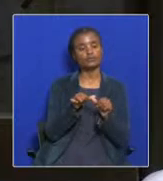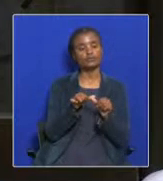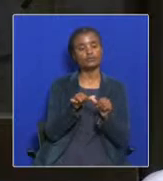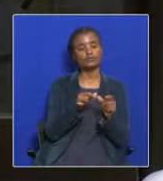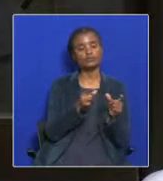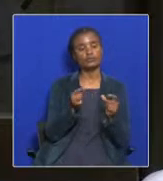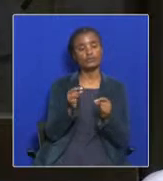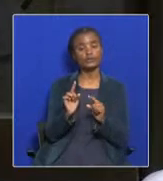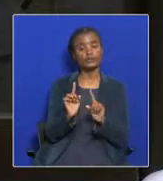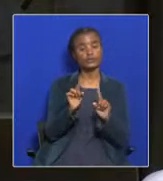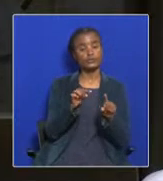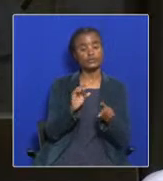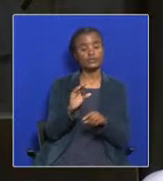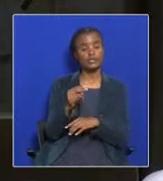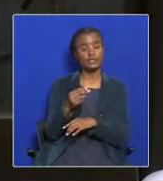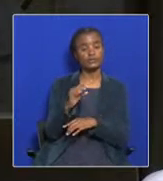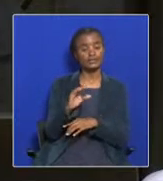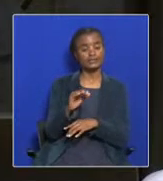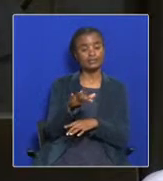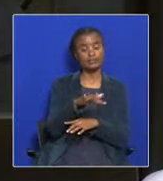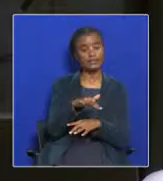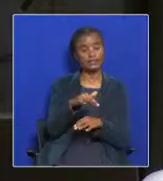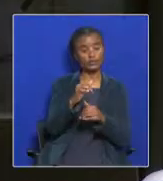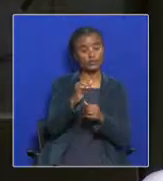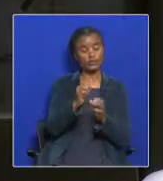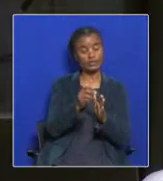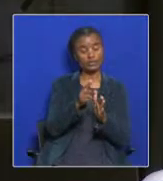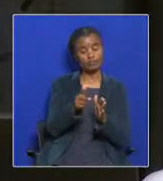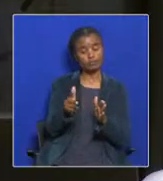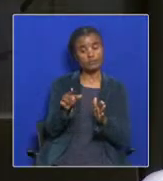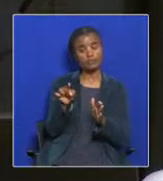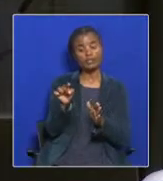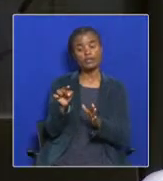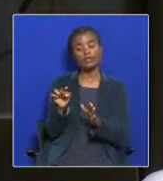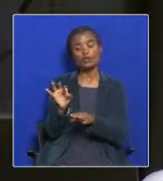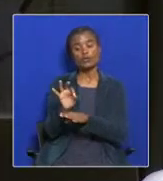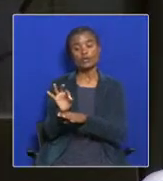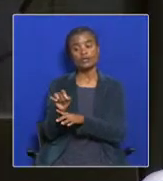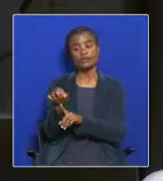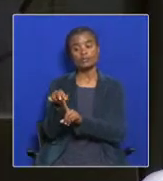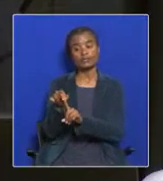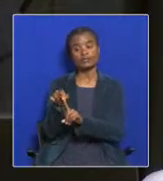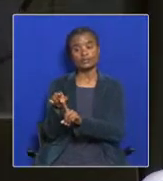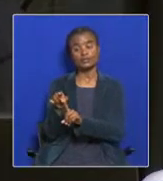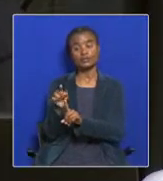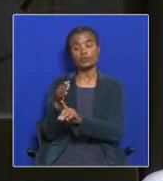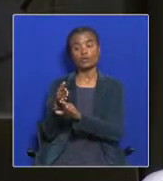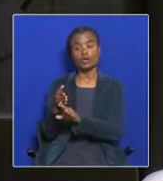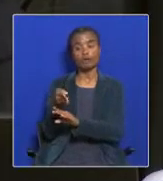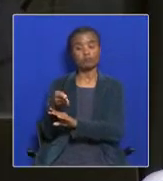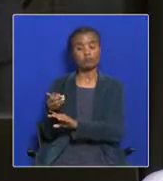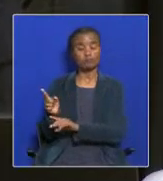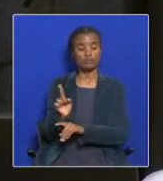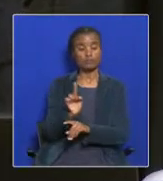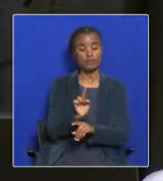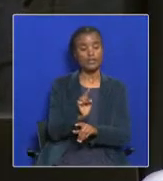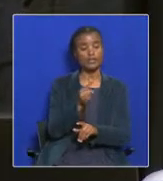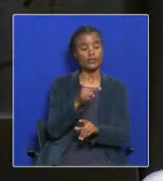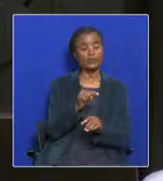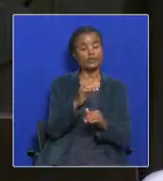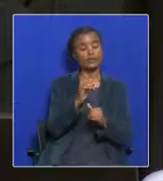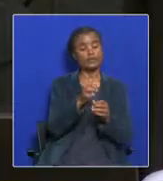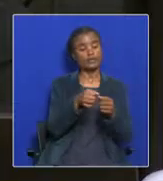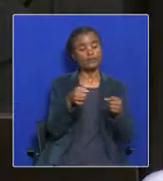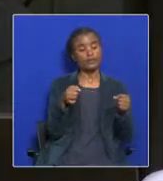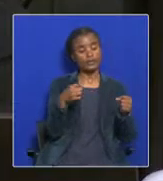had arranged the clearing agent to be present to unpack the container, and we conducted a count of